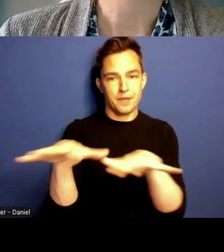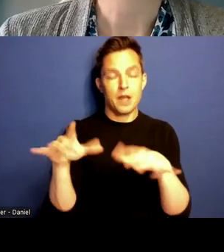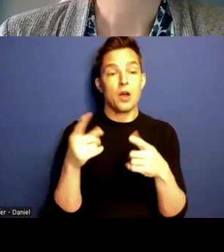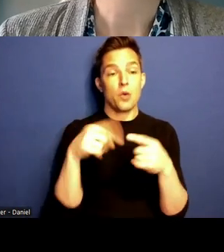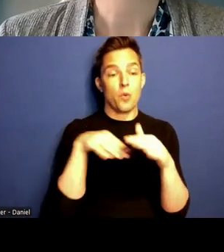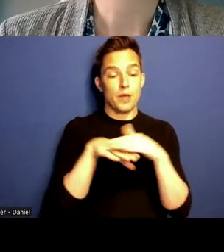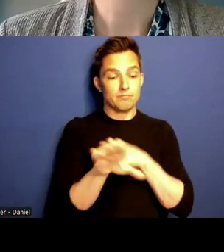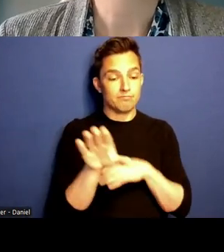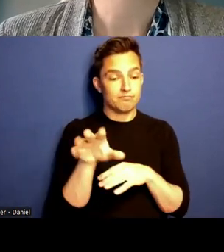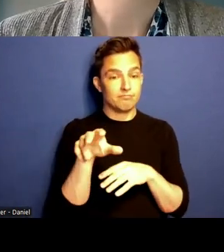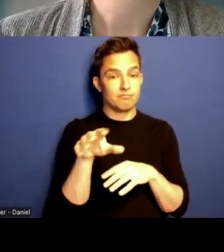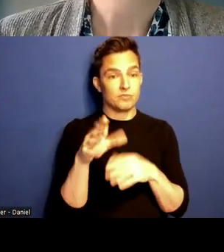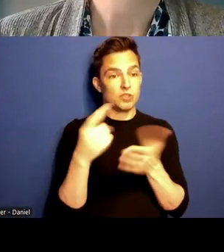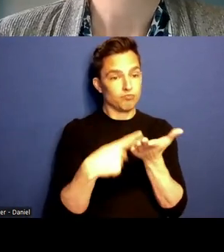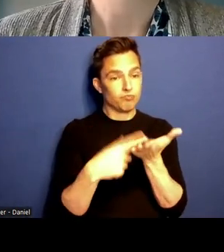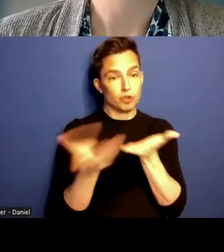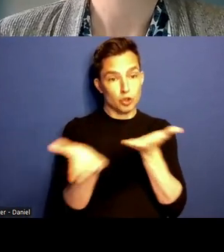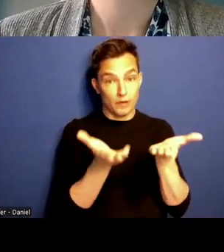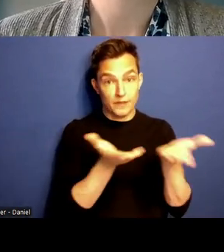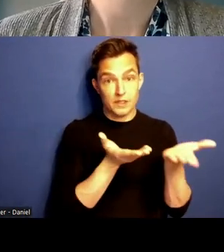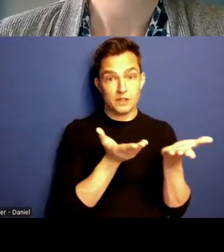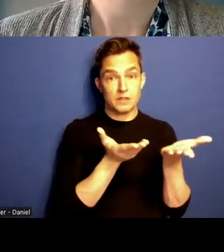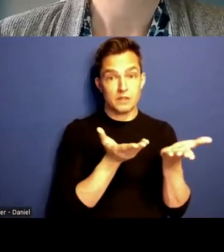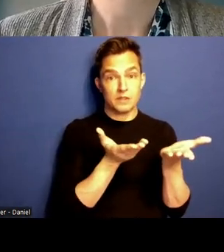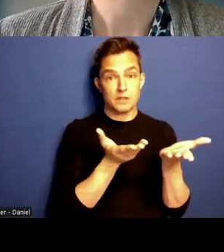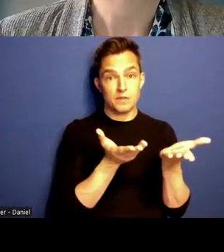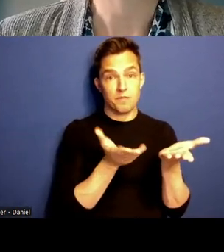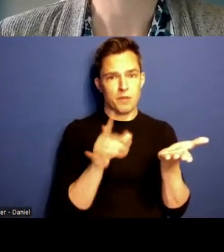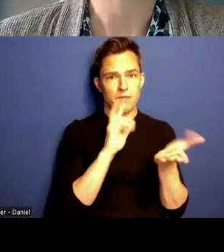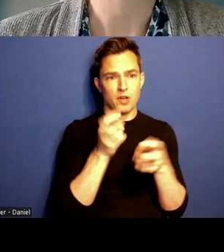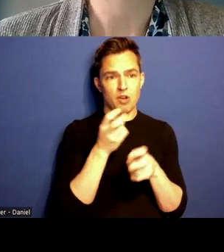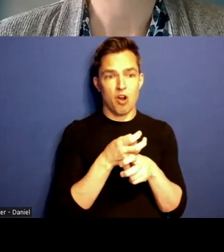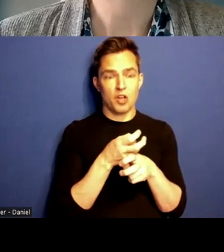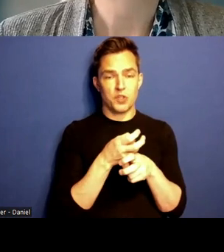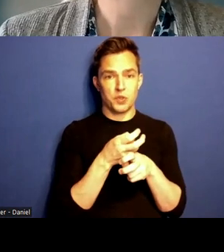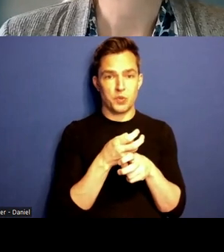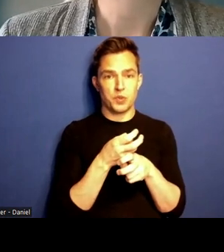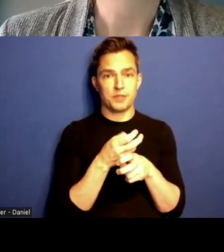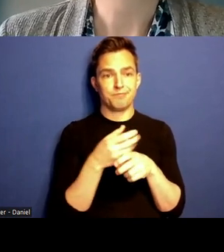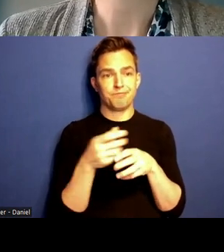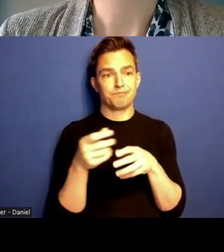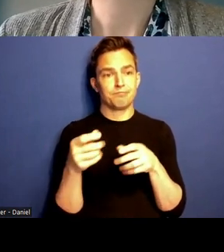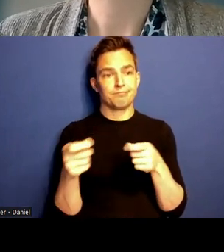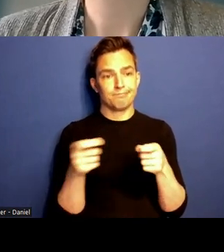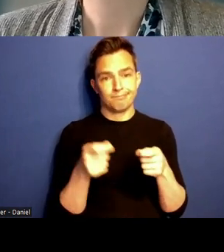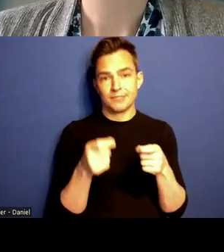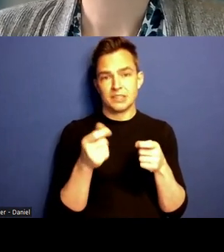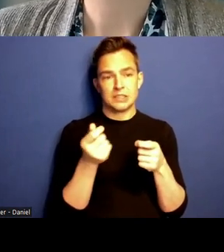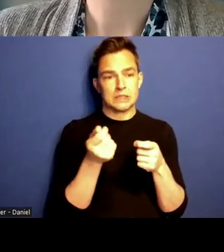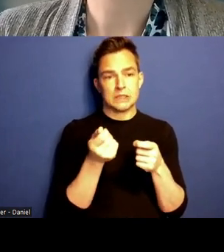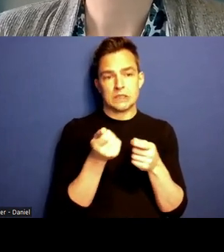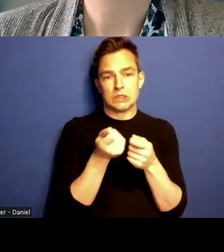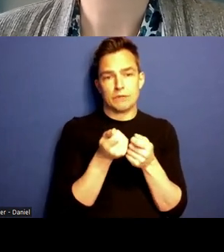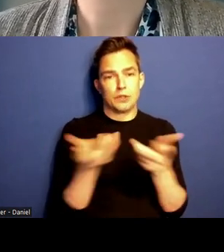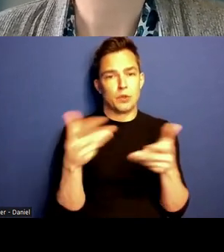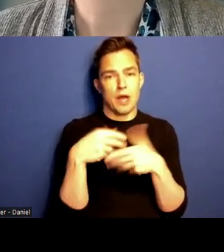to talk about services, that was very, very hard to take because there's very few of any kind of